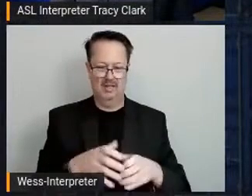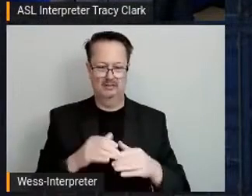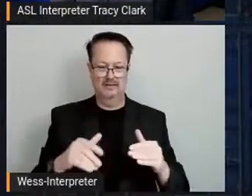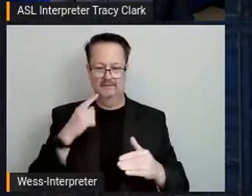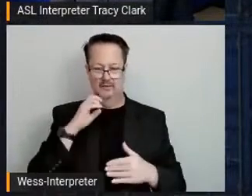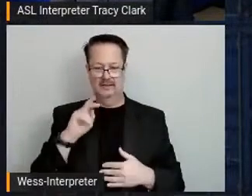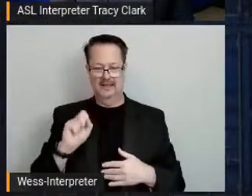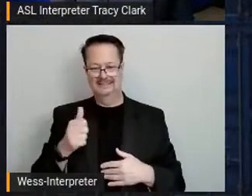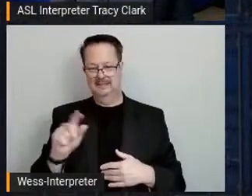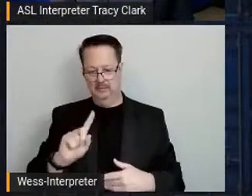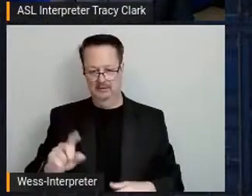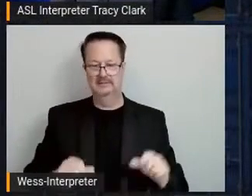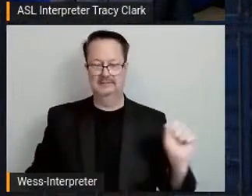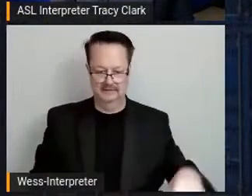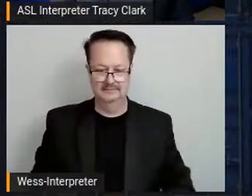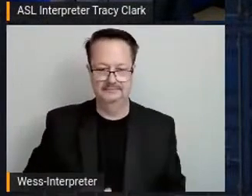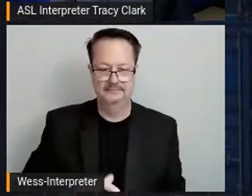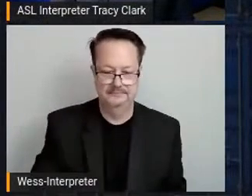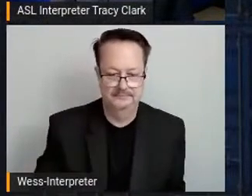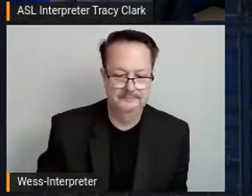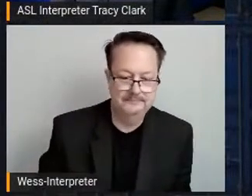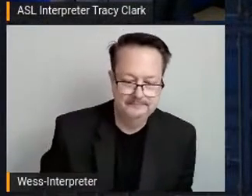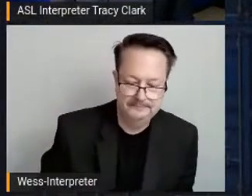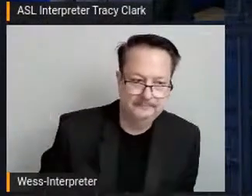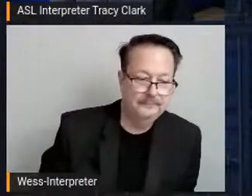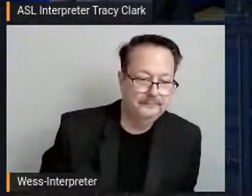Anywhere. Yeah, cool. That's right.